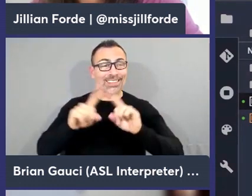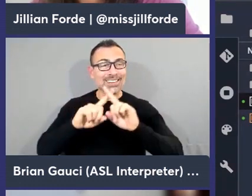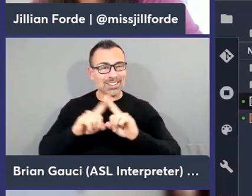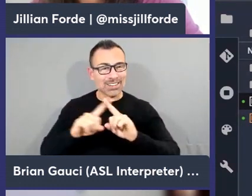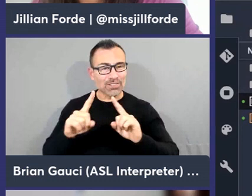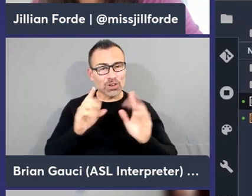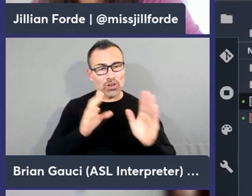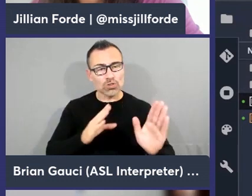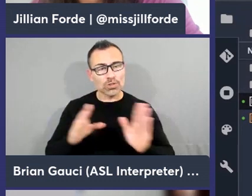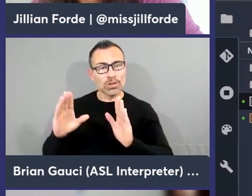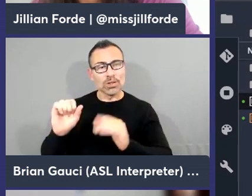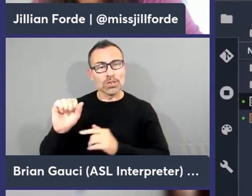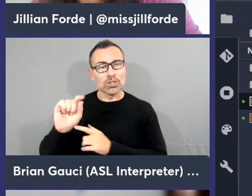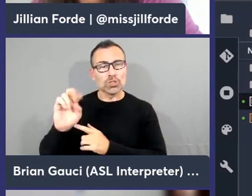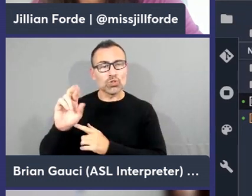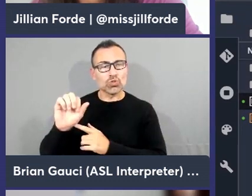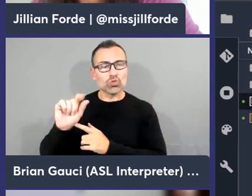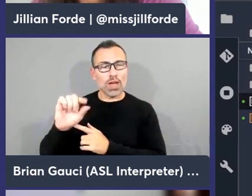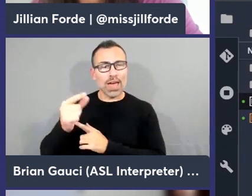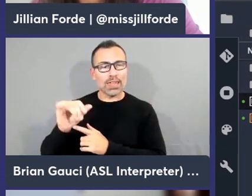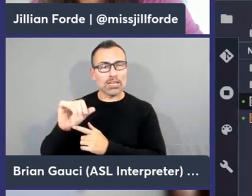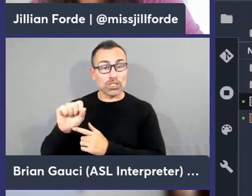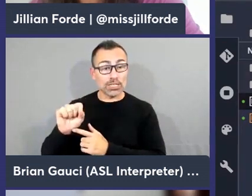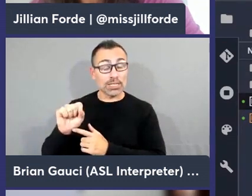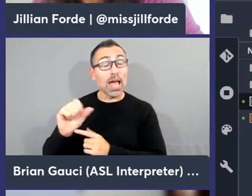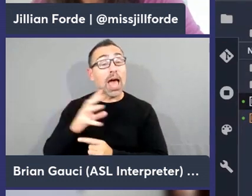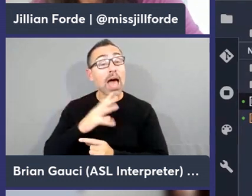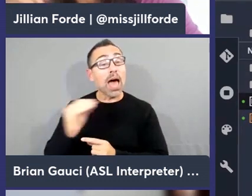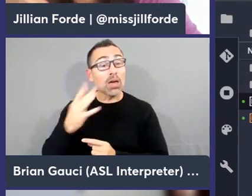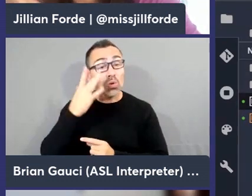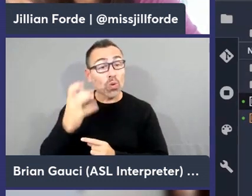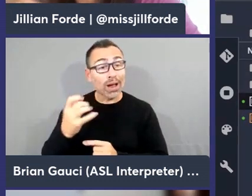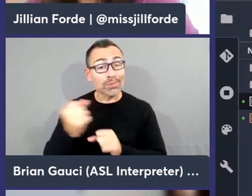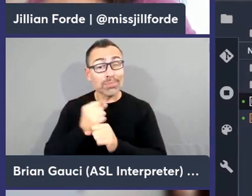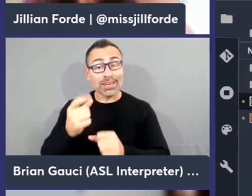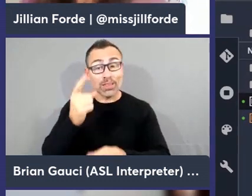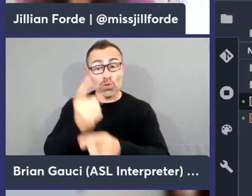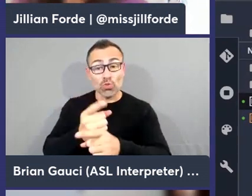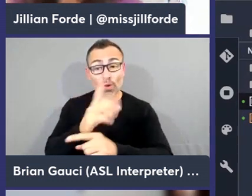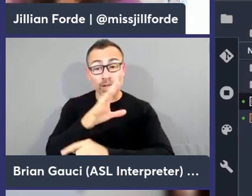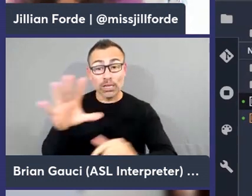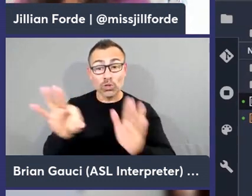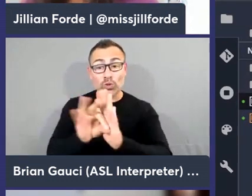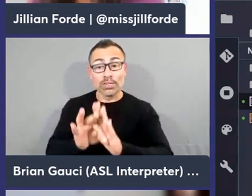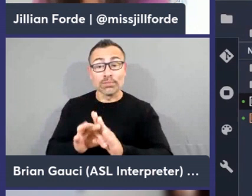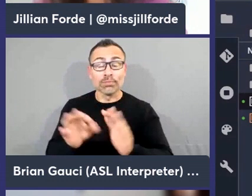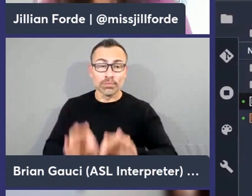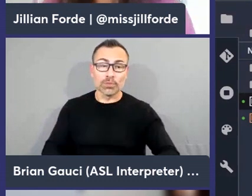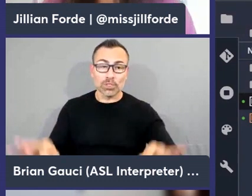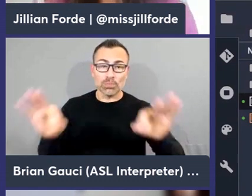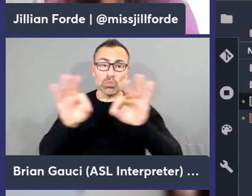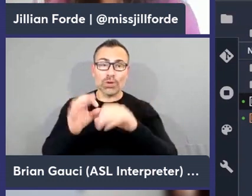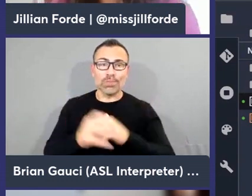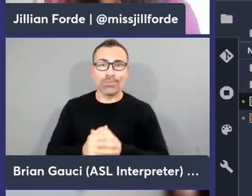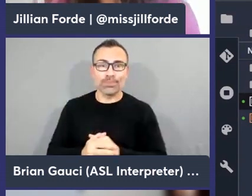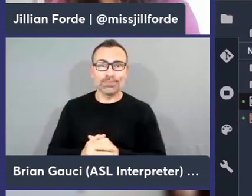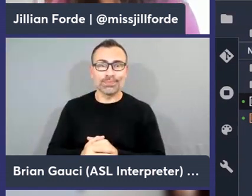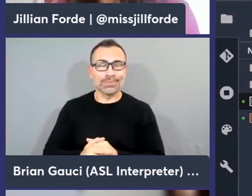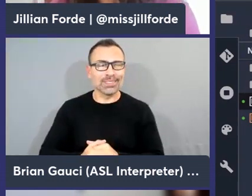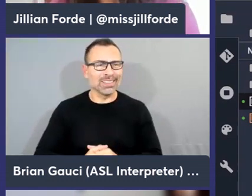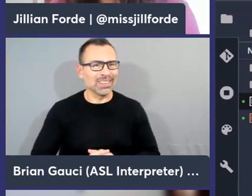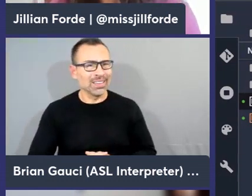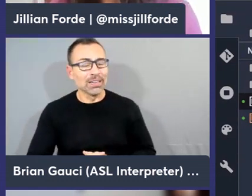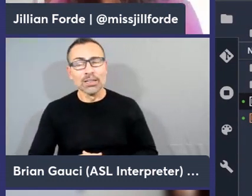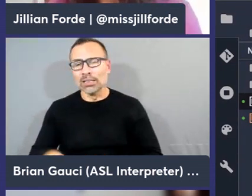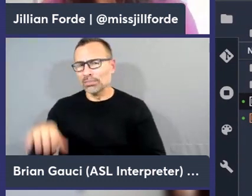strategies and why the choice is important. Yeah, no, it definitely helps to see it like visually. And there's a couple things I wanted to call